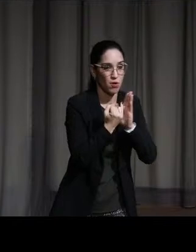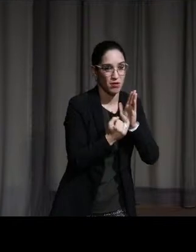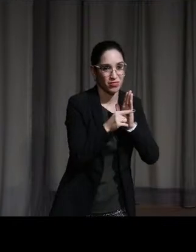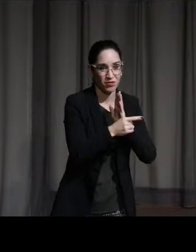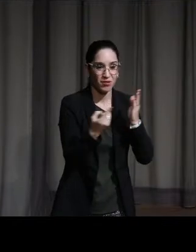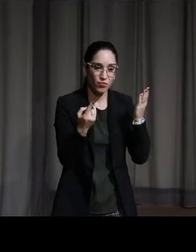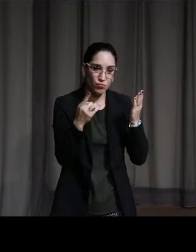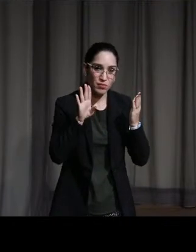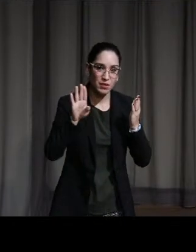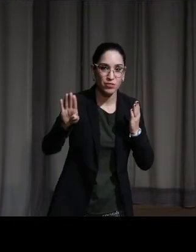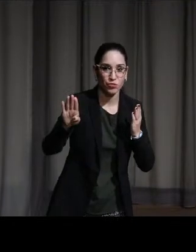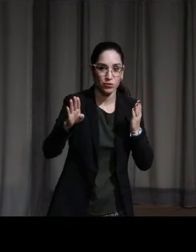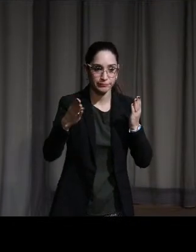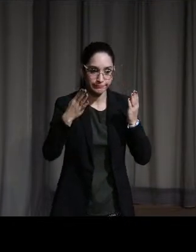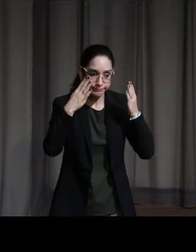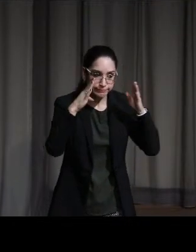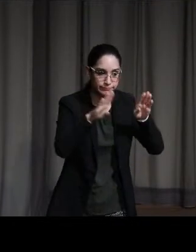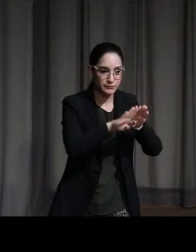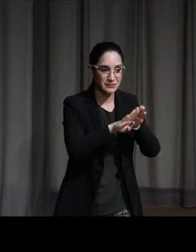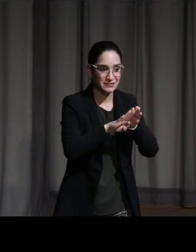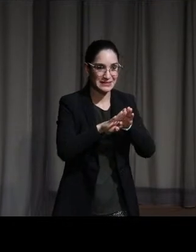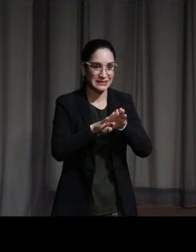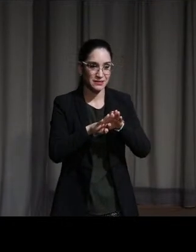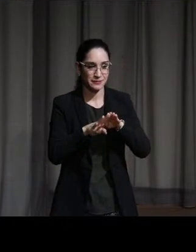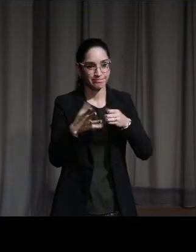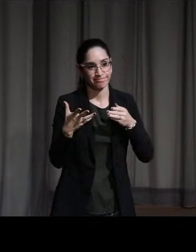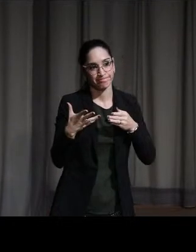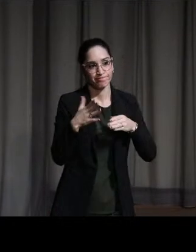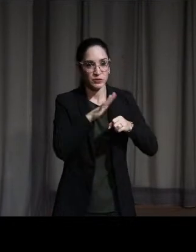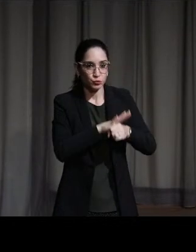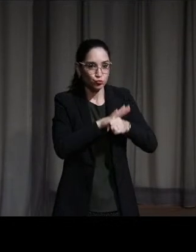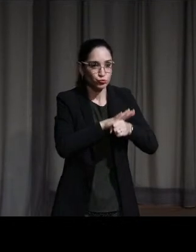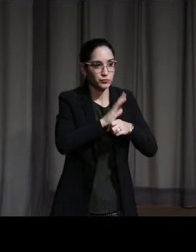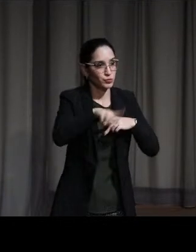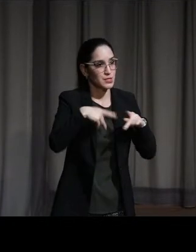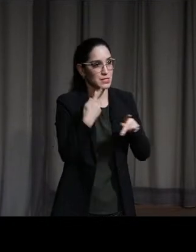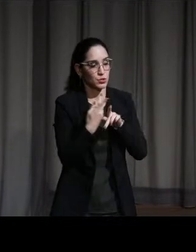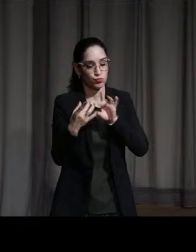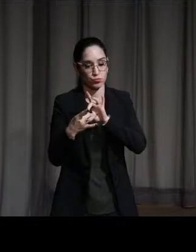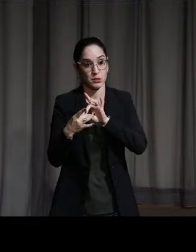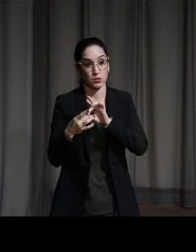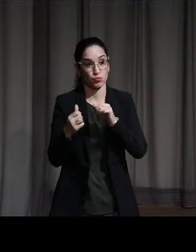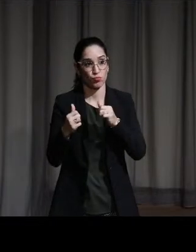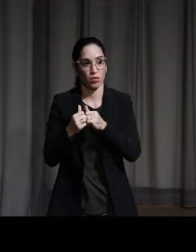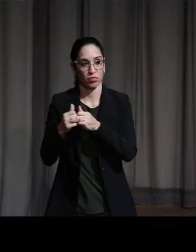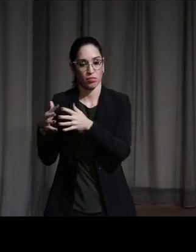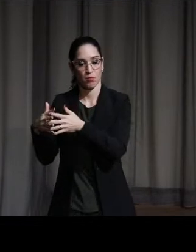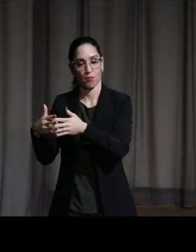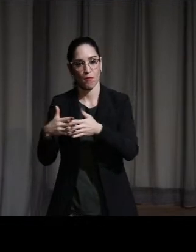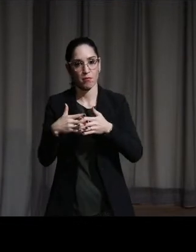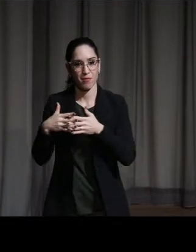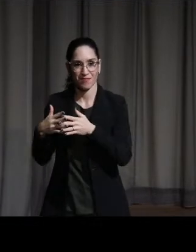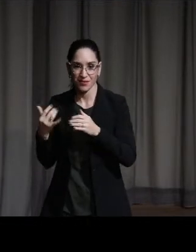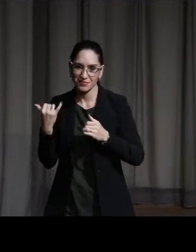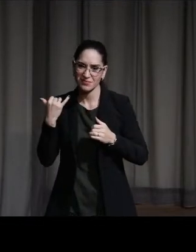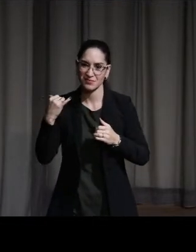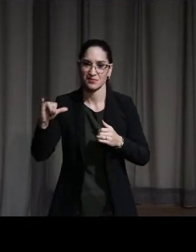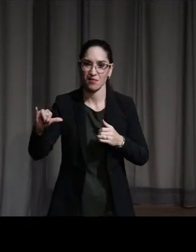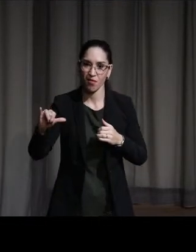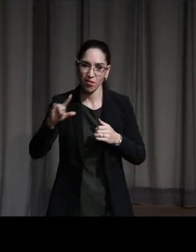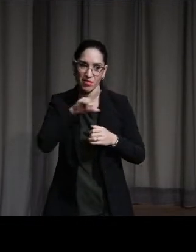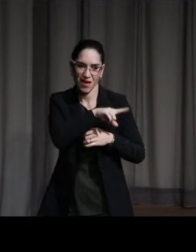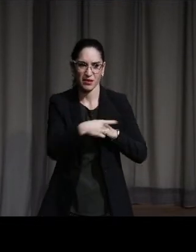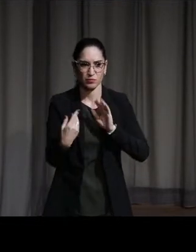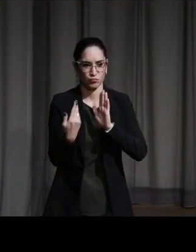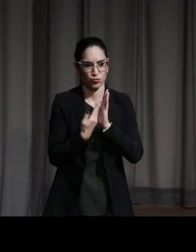and tense and complicated relationship with the United States, to be still invoking things that have any kind of connection to the U.S. in